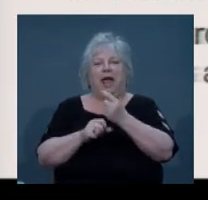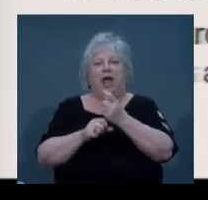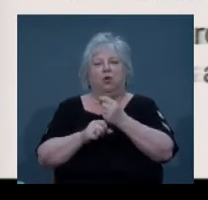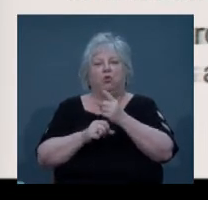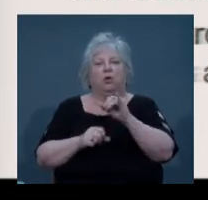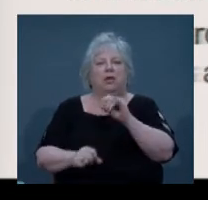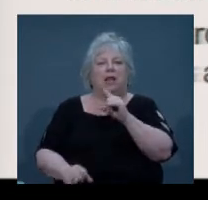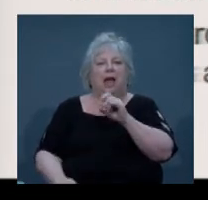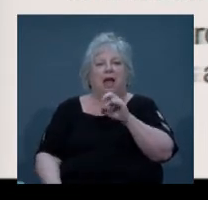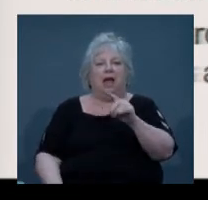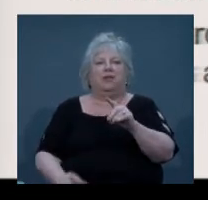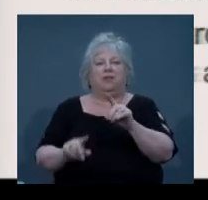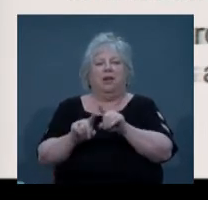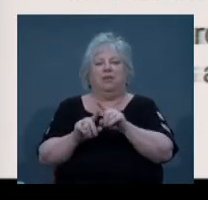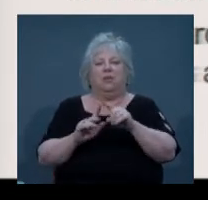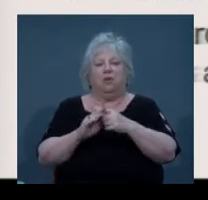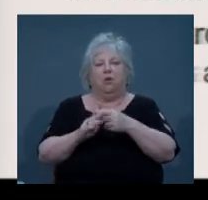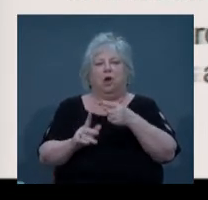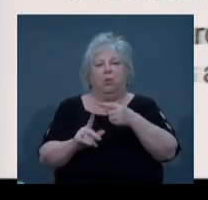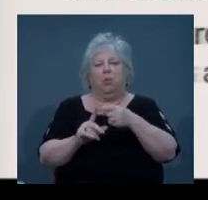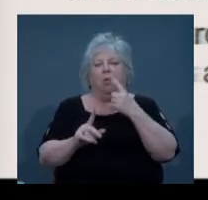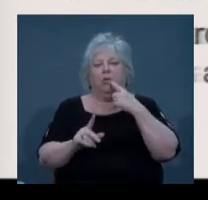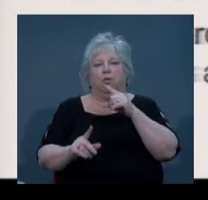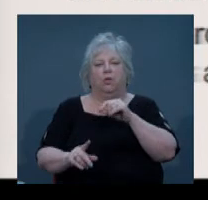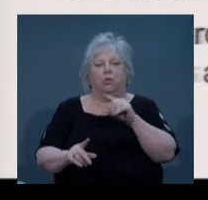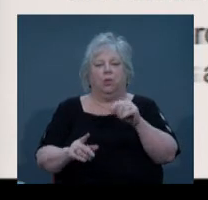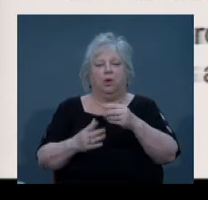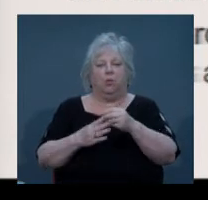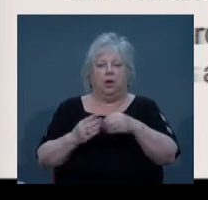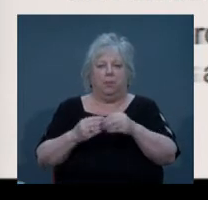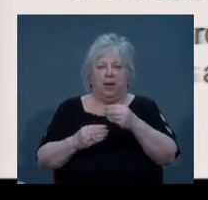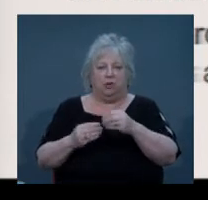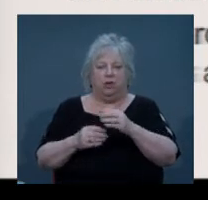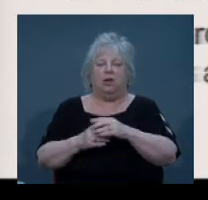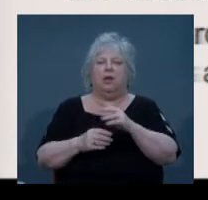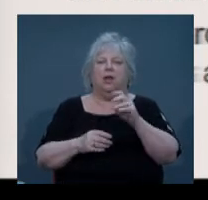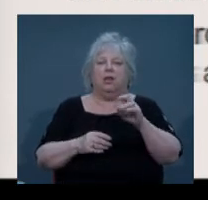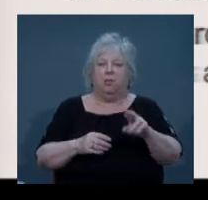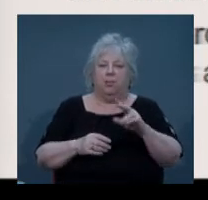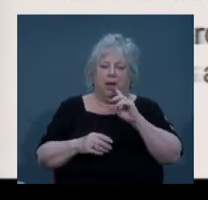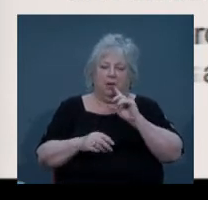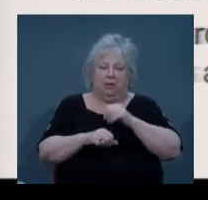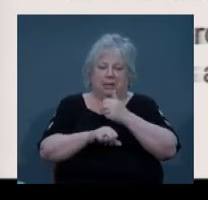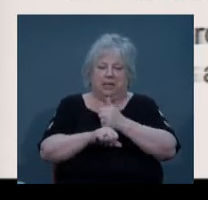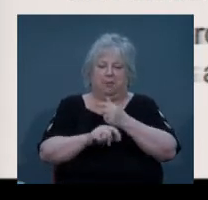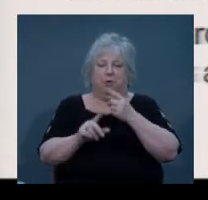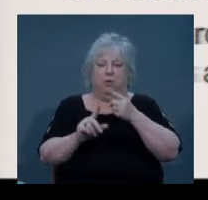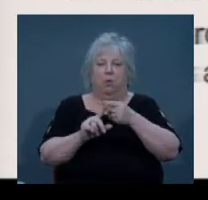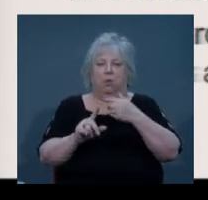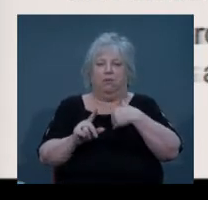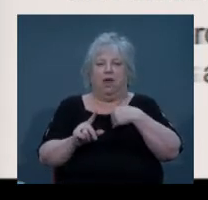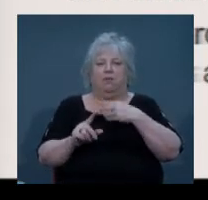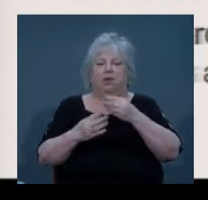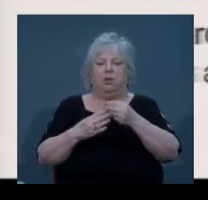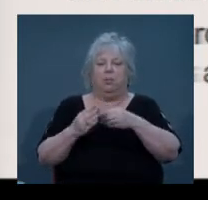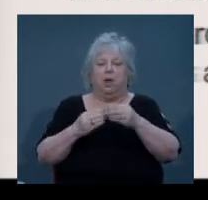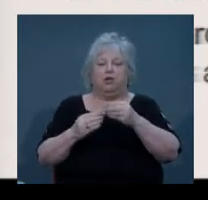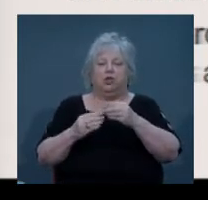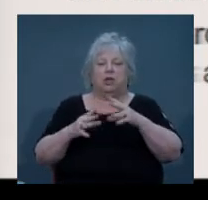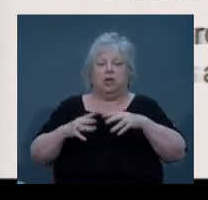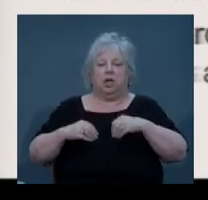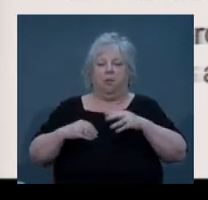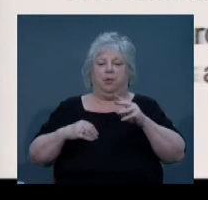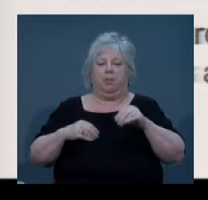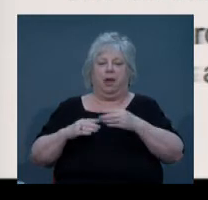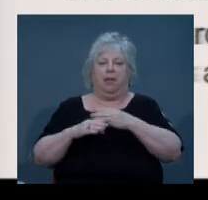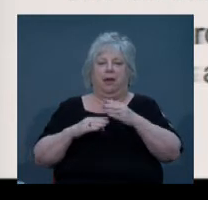the starting point for our 2020 budget. The mayor, as he just mentioned, established a goal of having the budget adopted by the end of